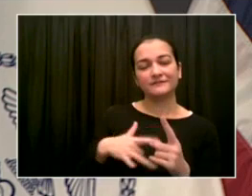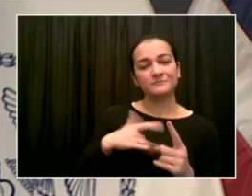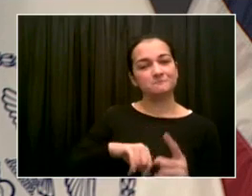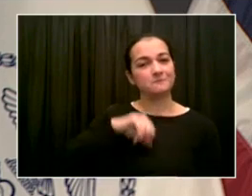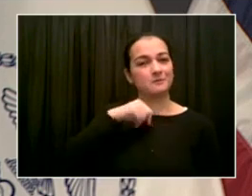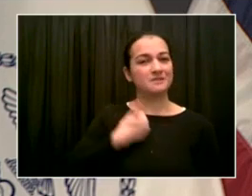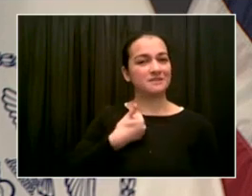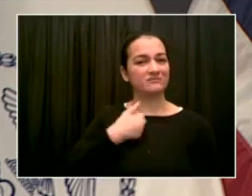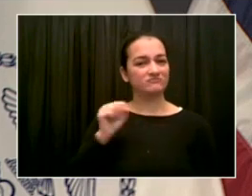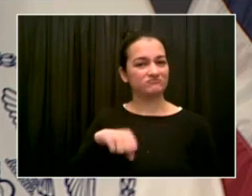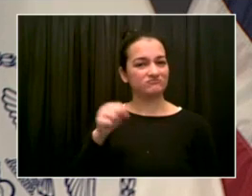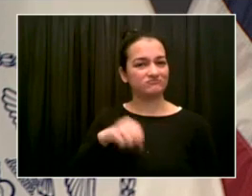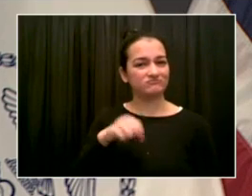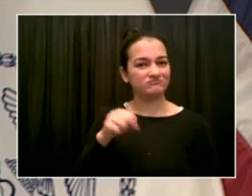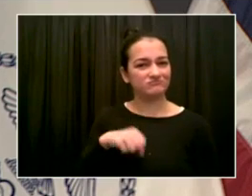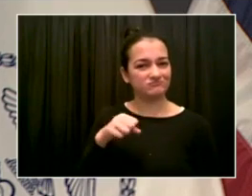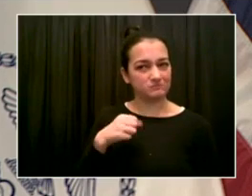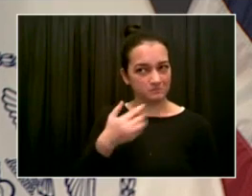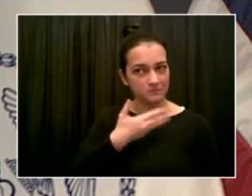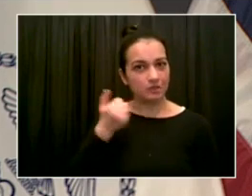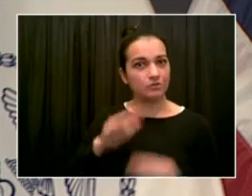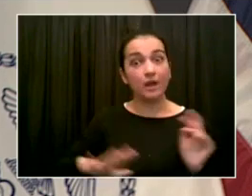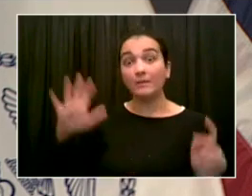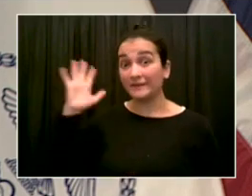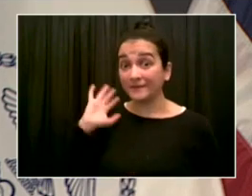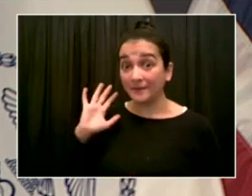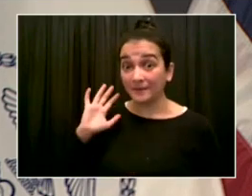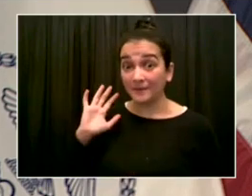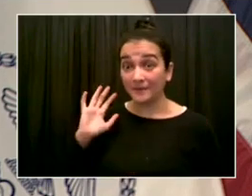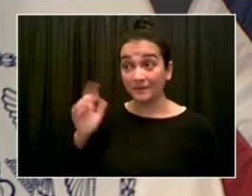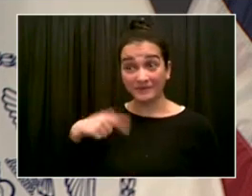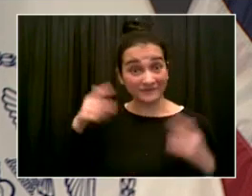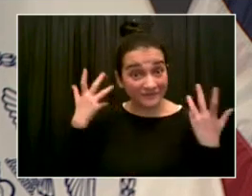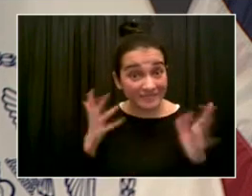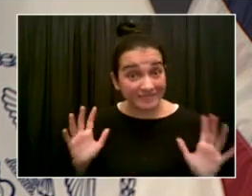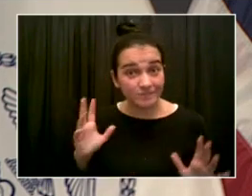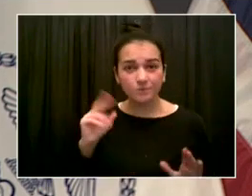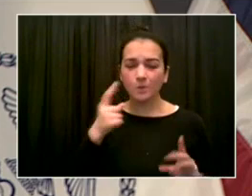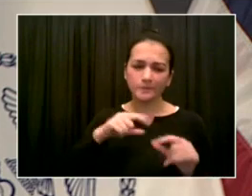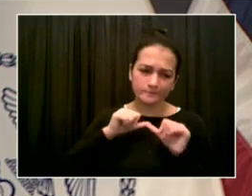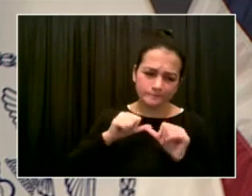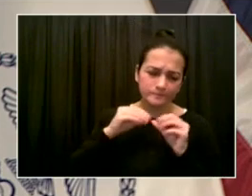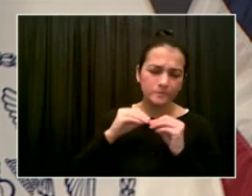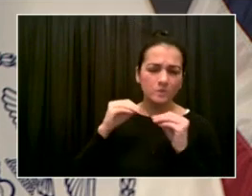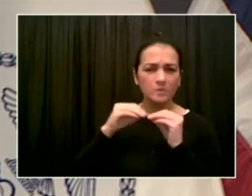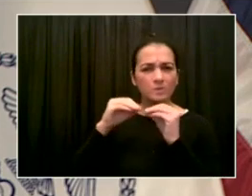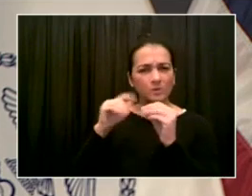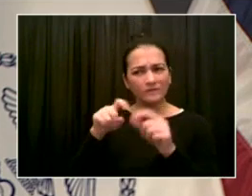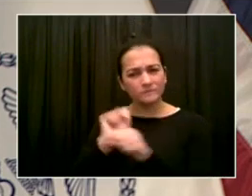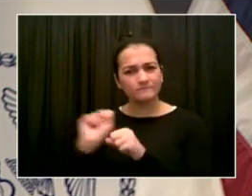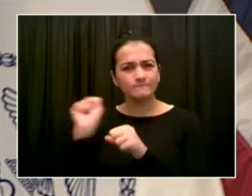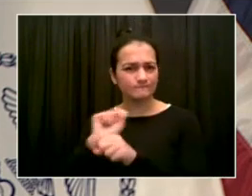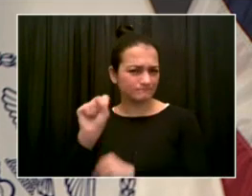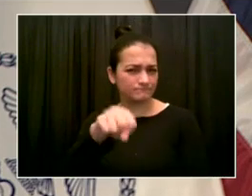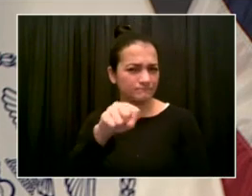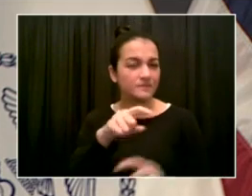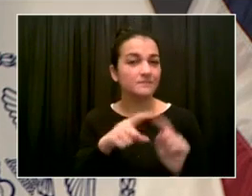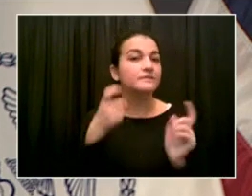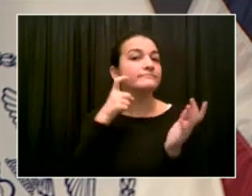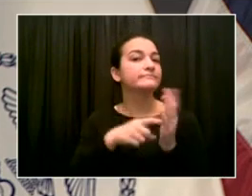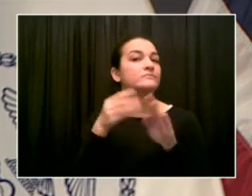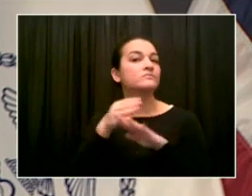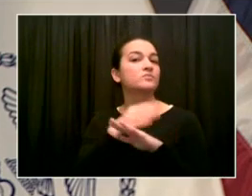But remember, we've added 2 more grades to our schools for free, pre-K and 3K. And